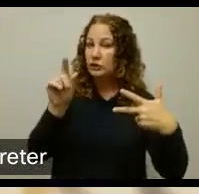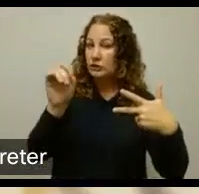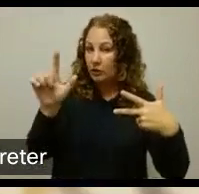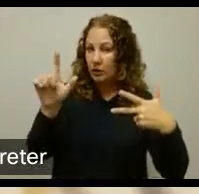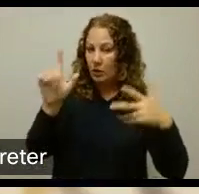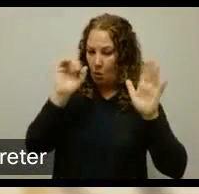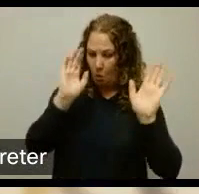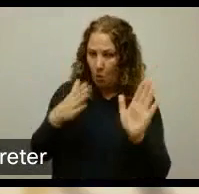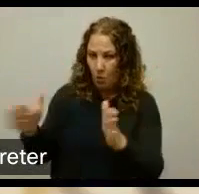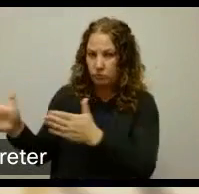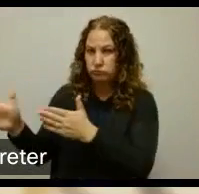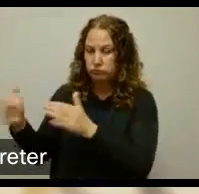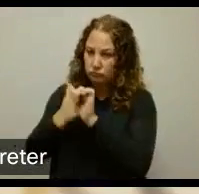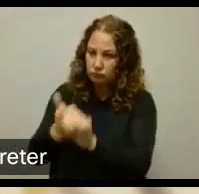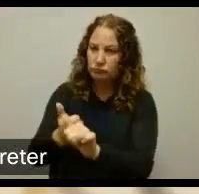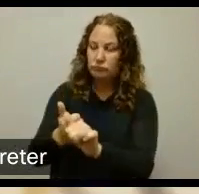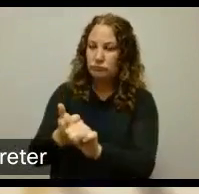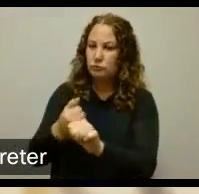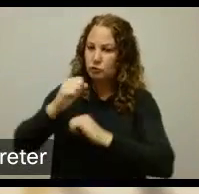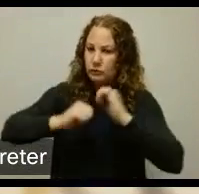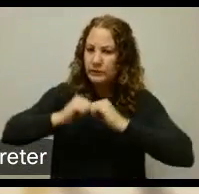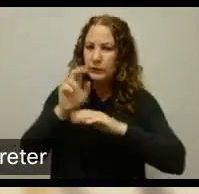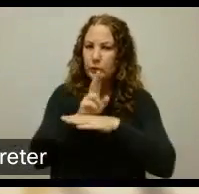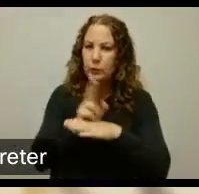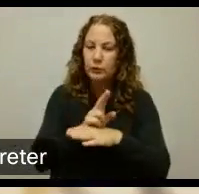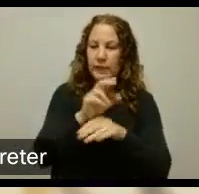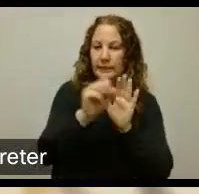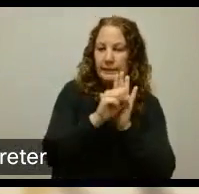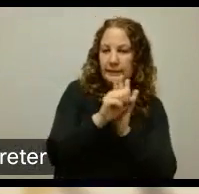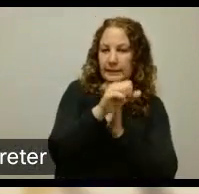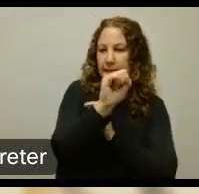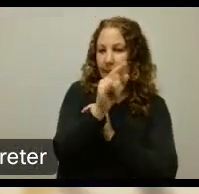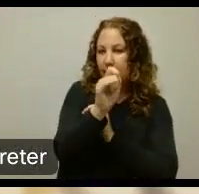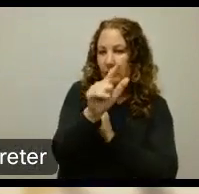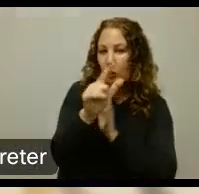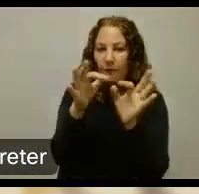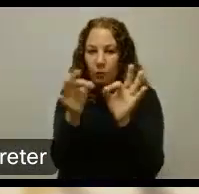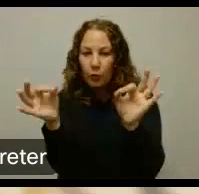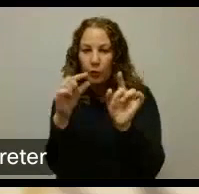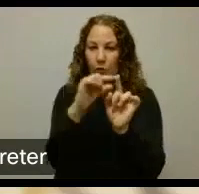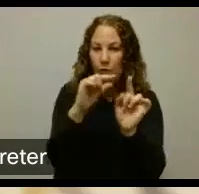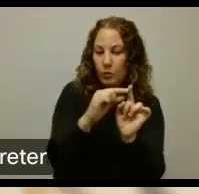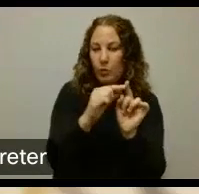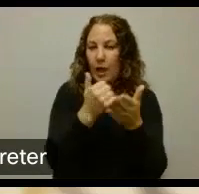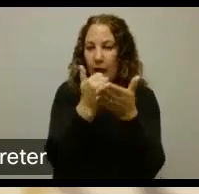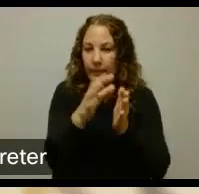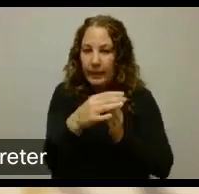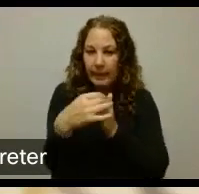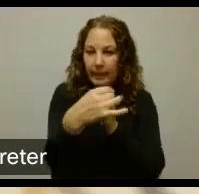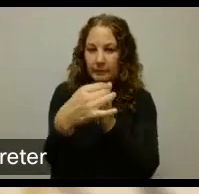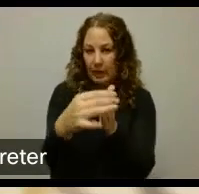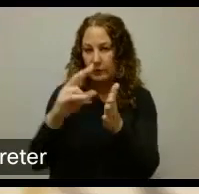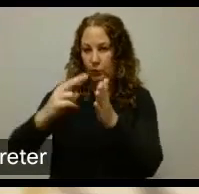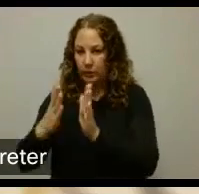organized, and the strategic use of signal phrases or words can help guide your reader through your supporting details.